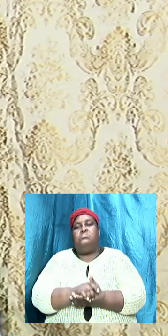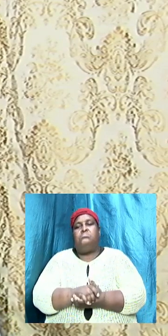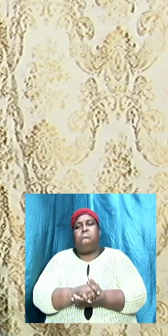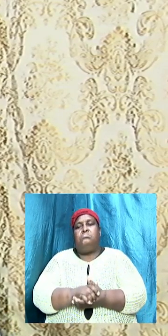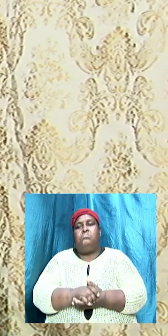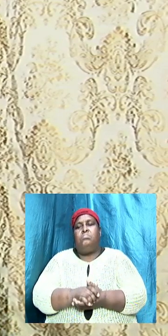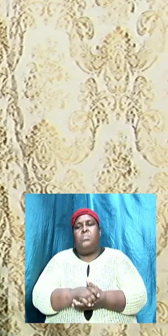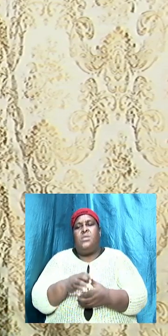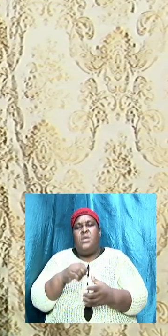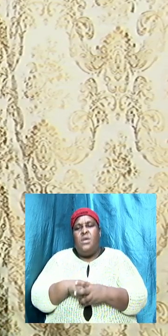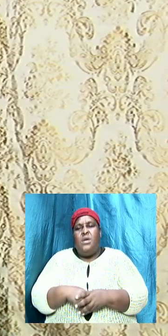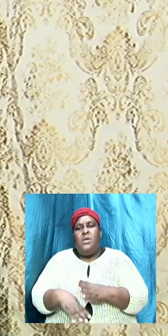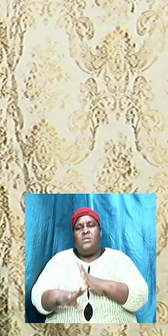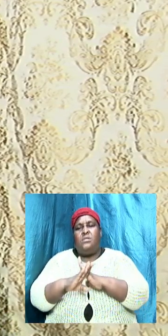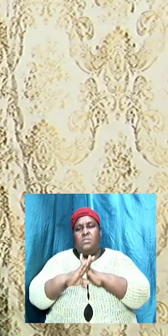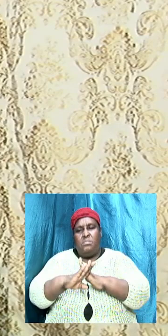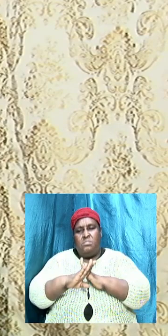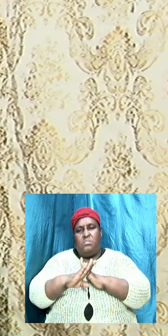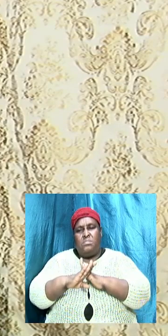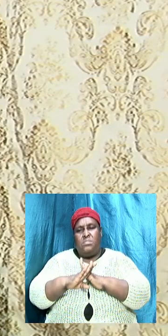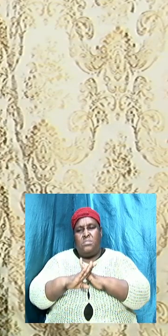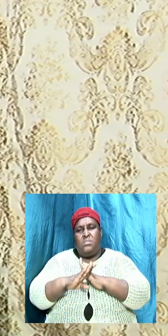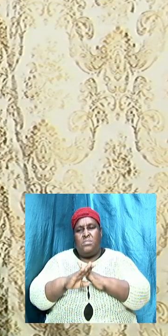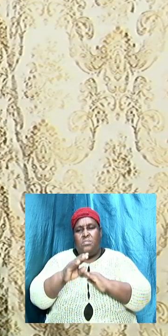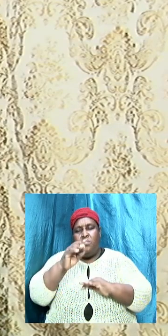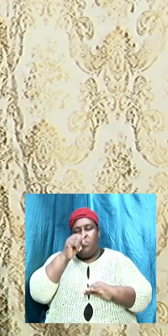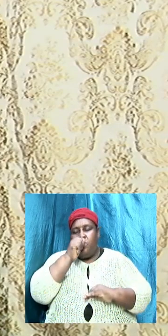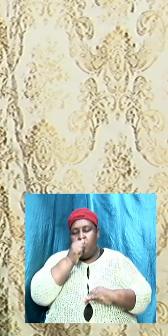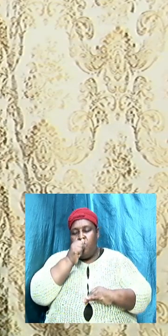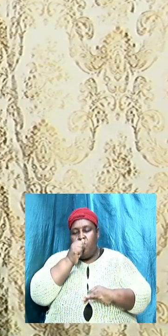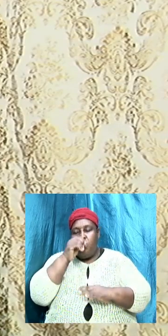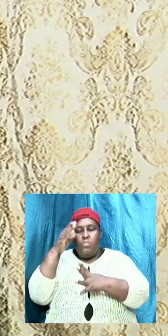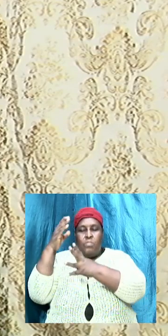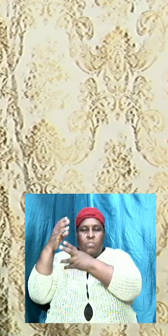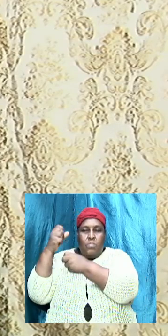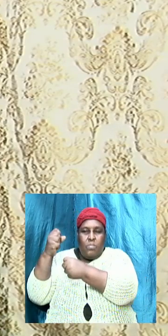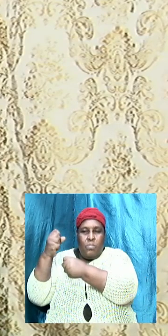in guarding the secret trust